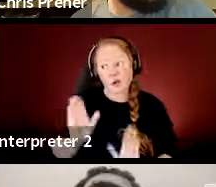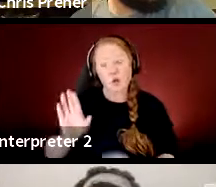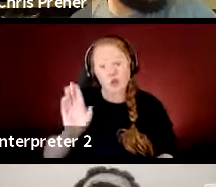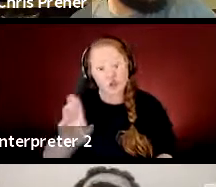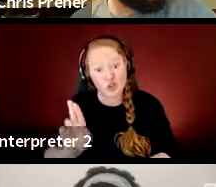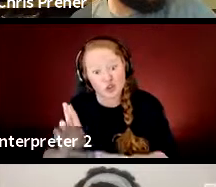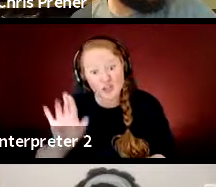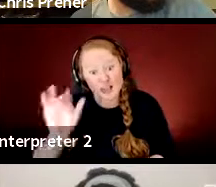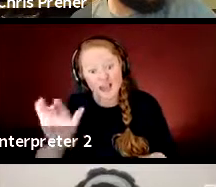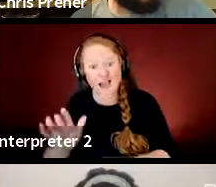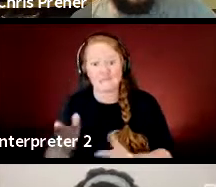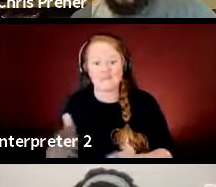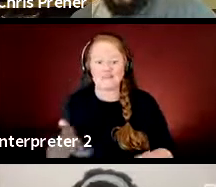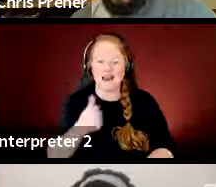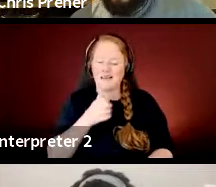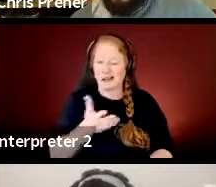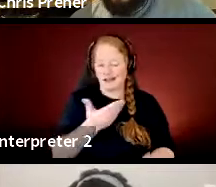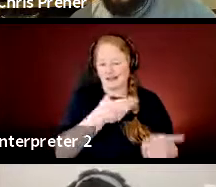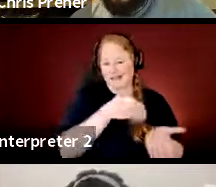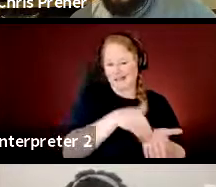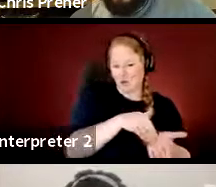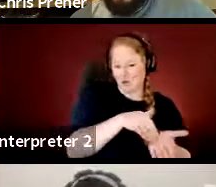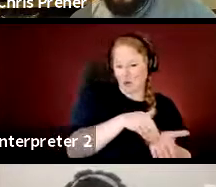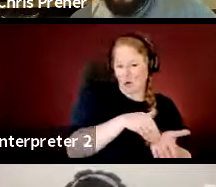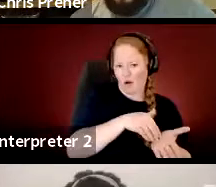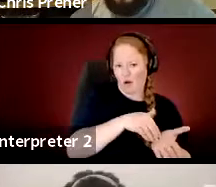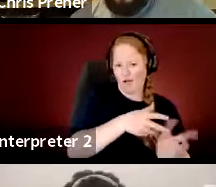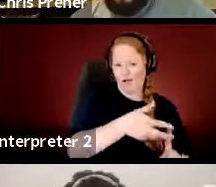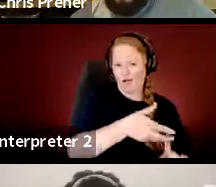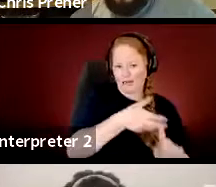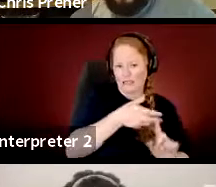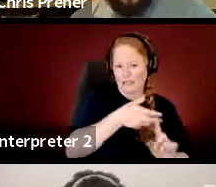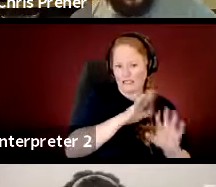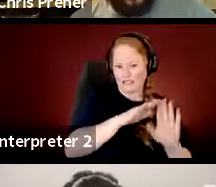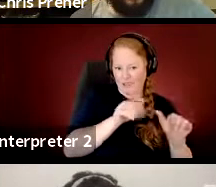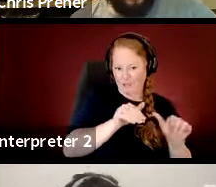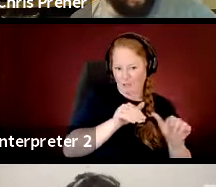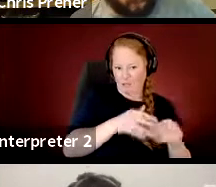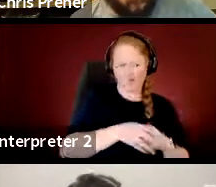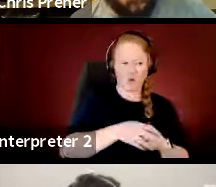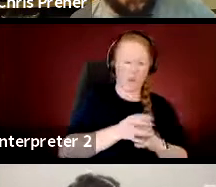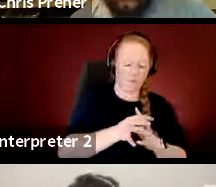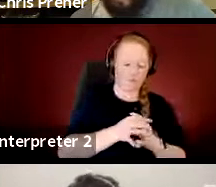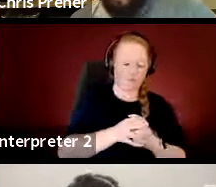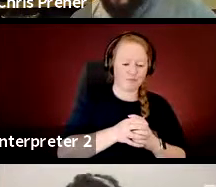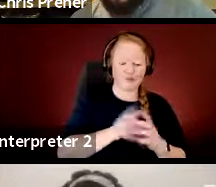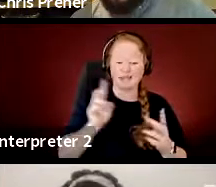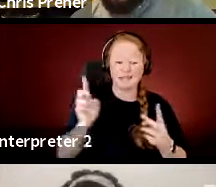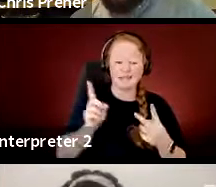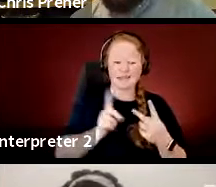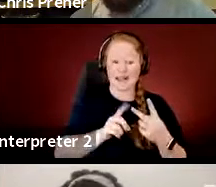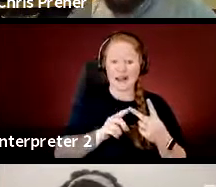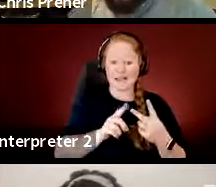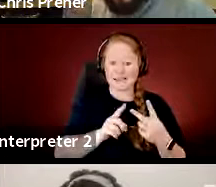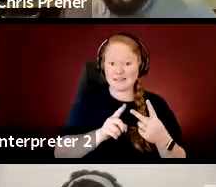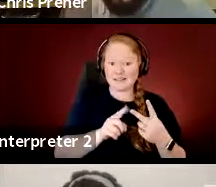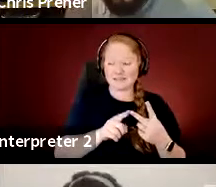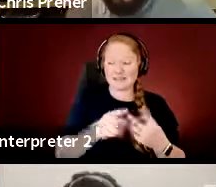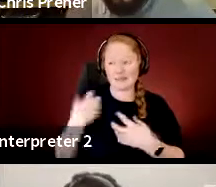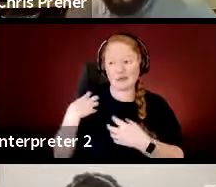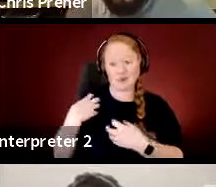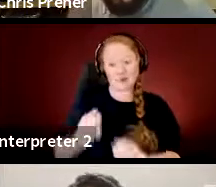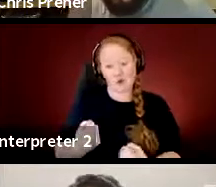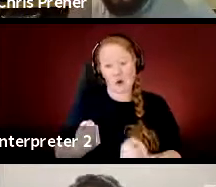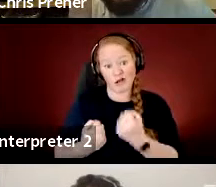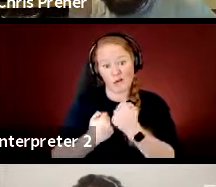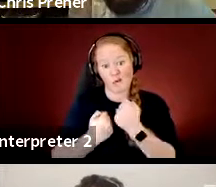of people rather than central intake system. My second thought is I strongly support